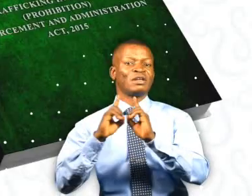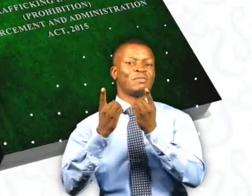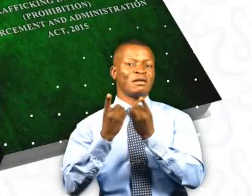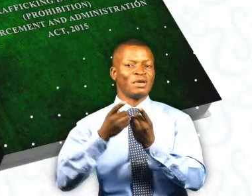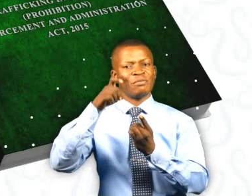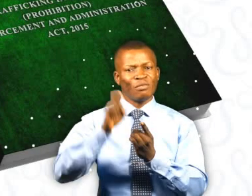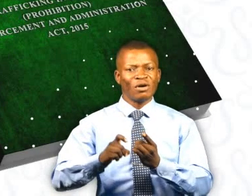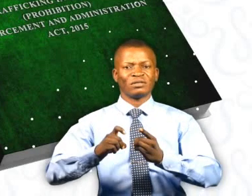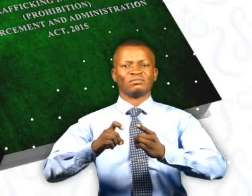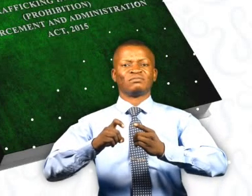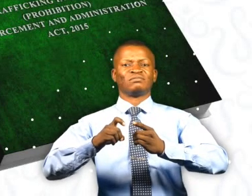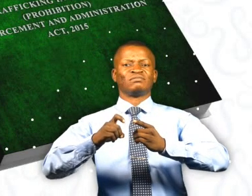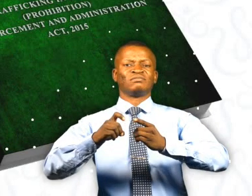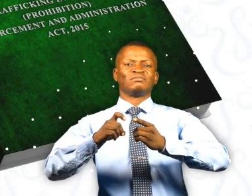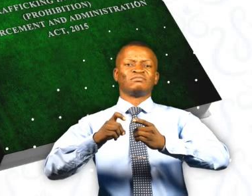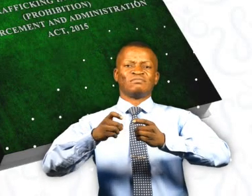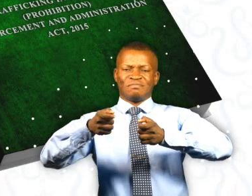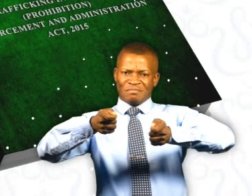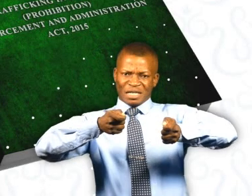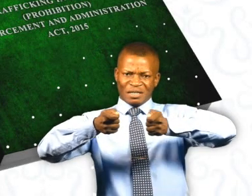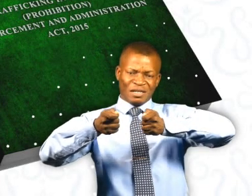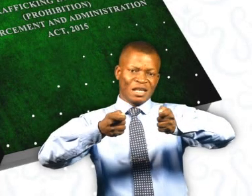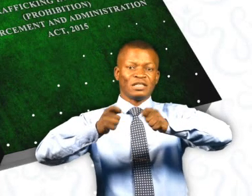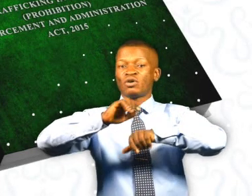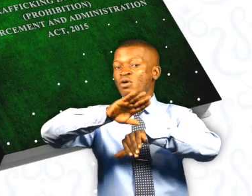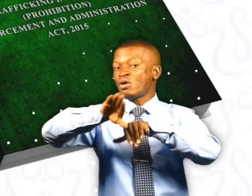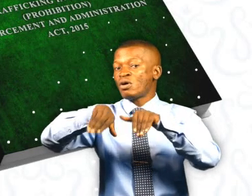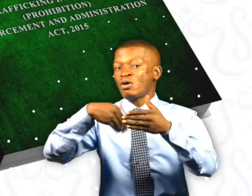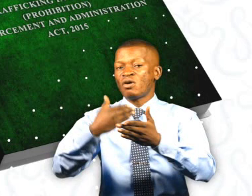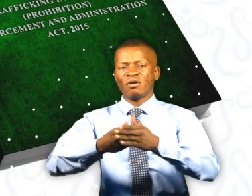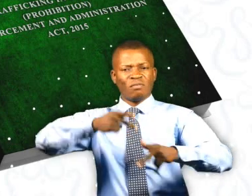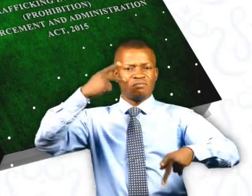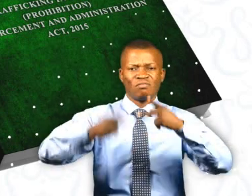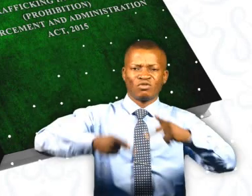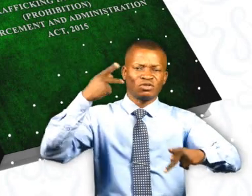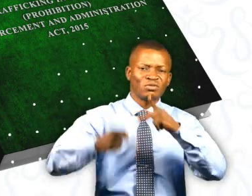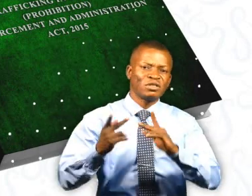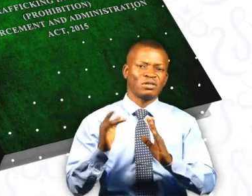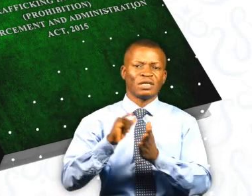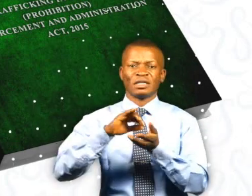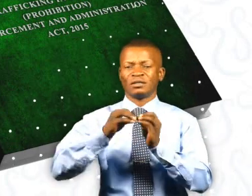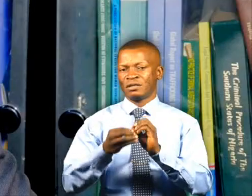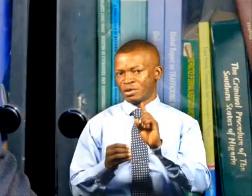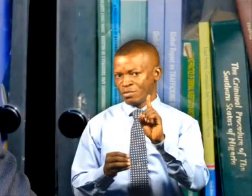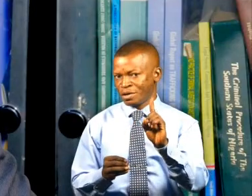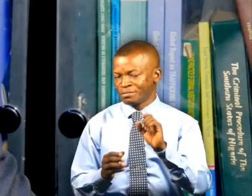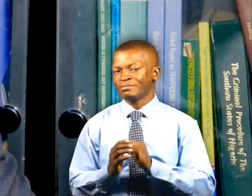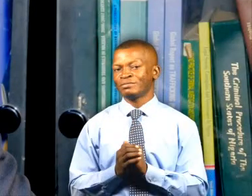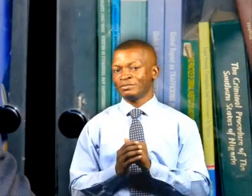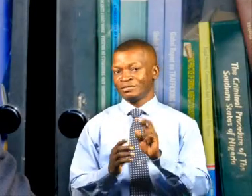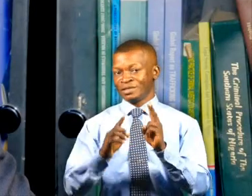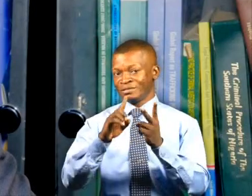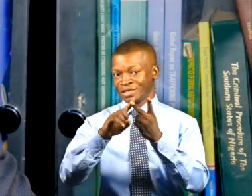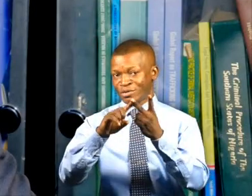provide that the legal department should be in charge of all prosecution. That's